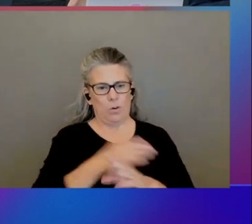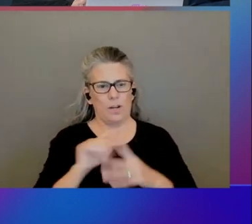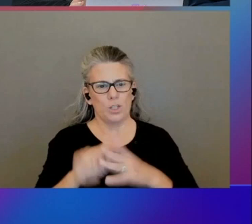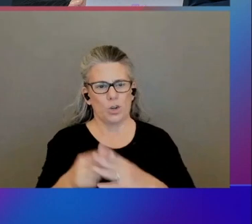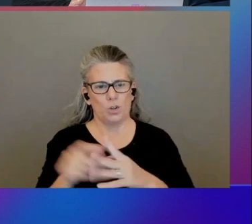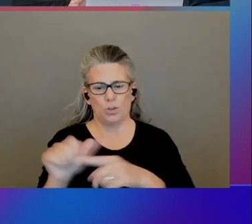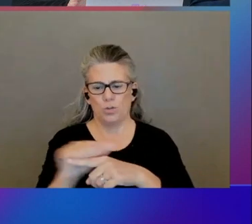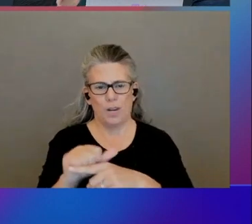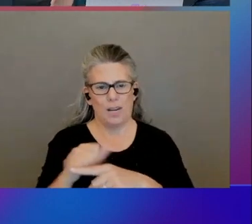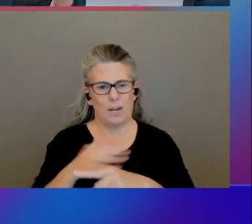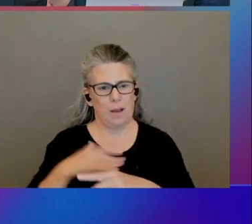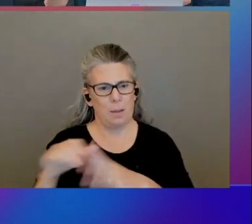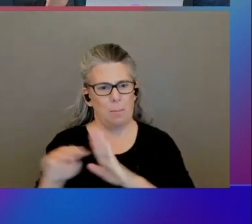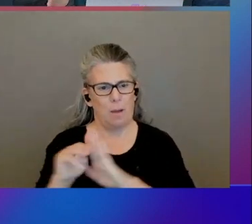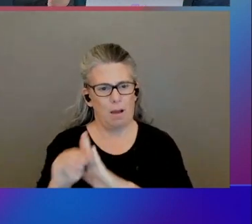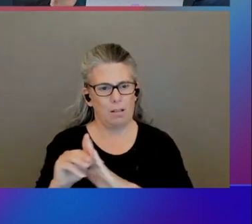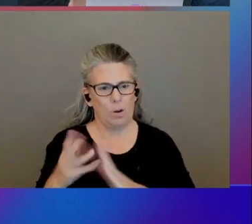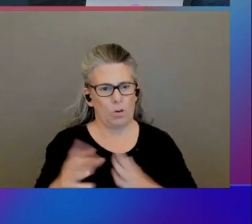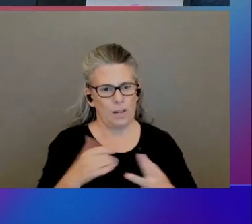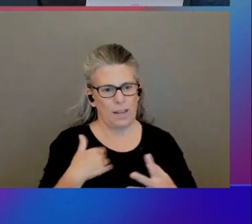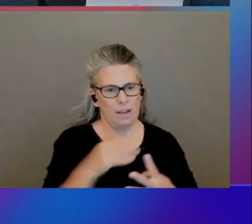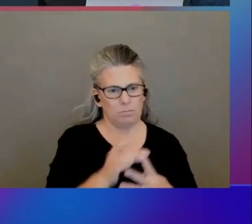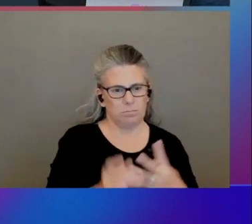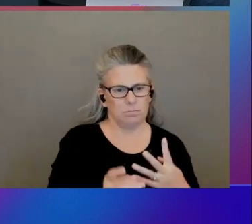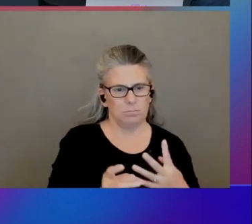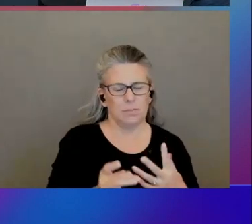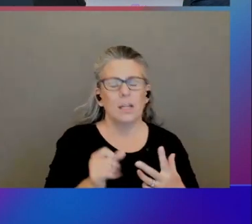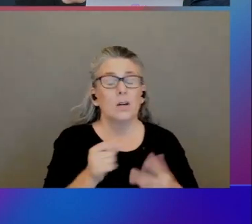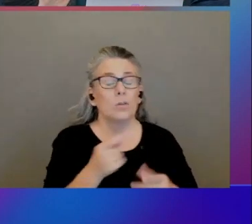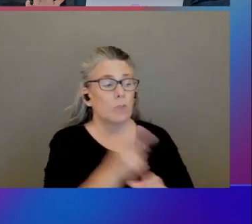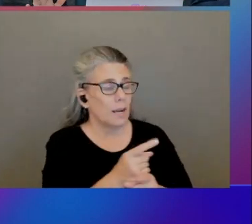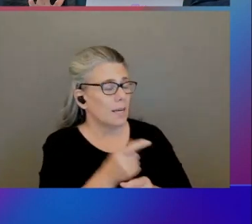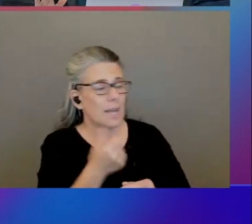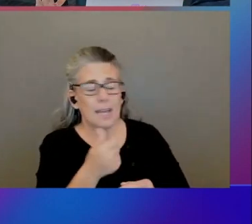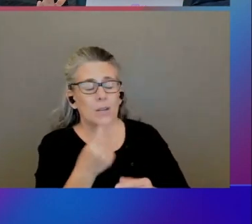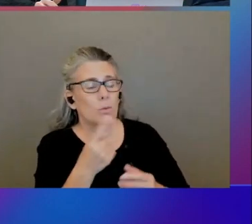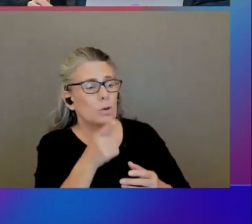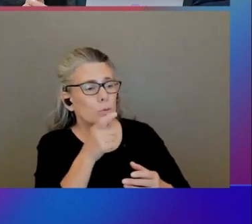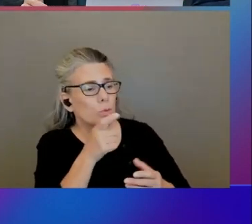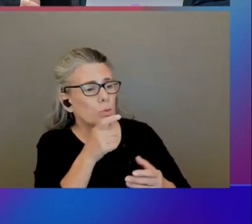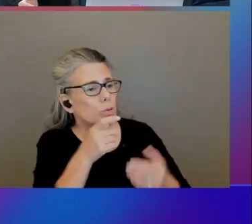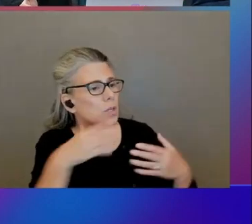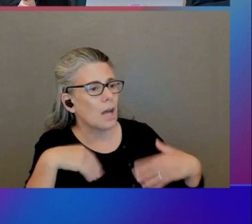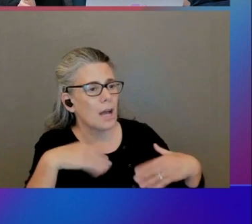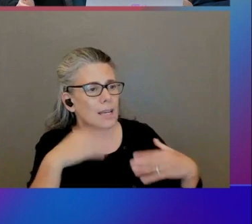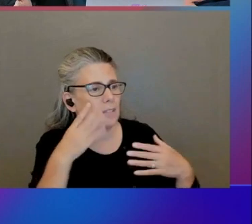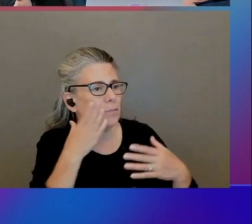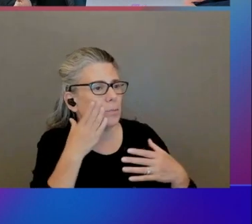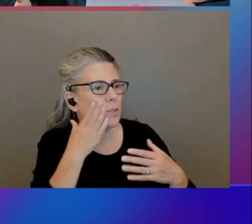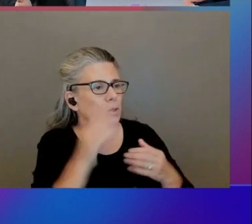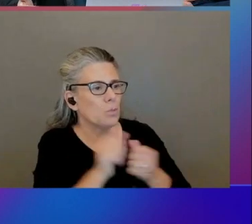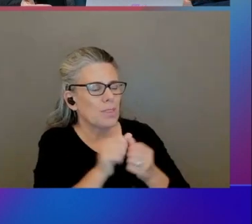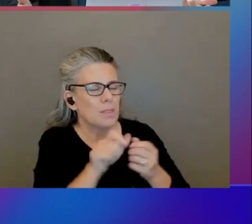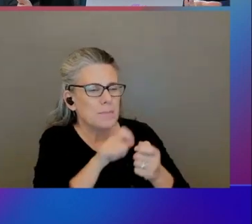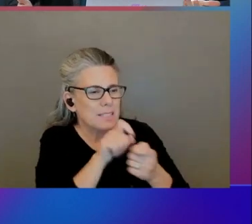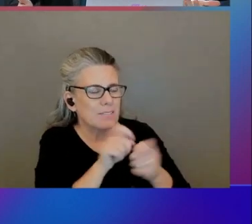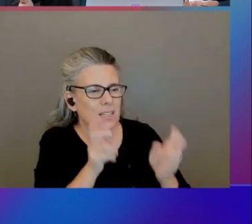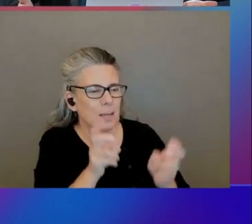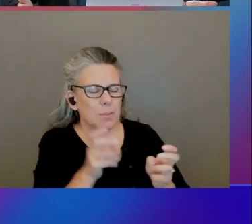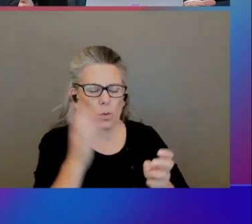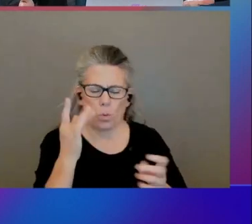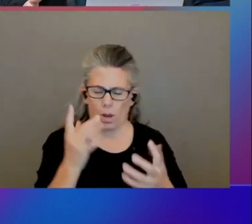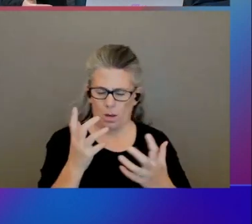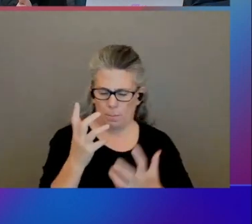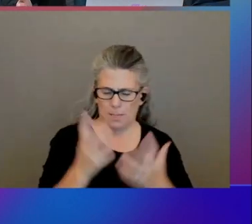not everybody may be familiar with those specific topics of like, well, why does mismatched data or missing